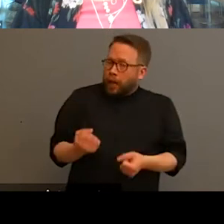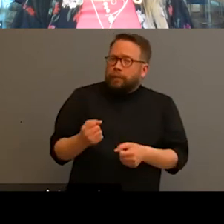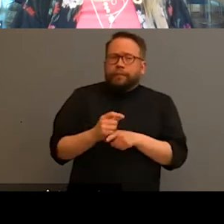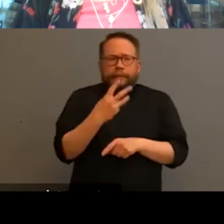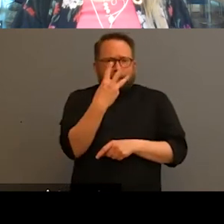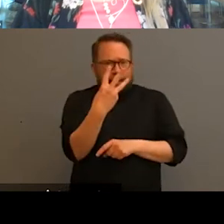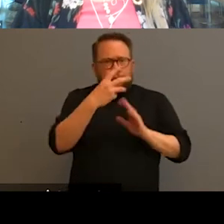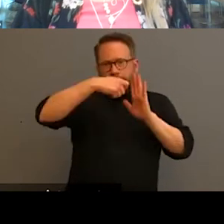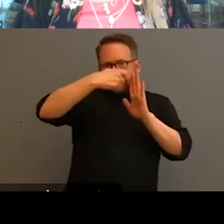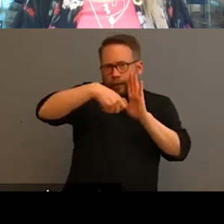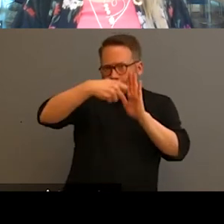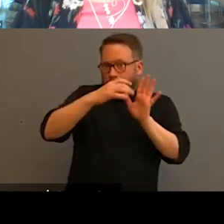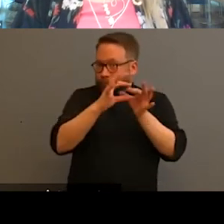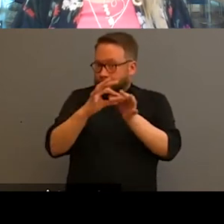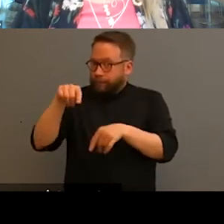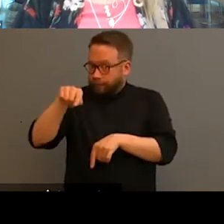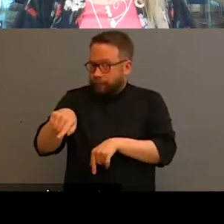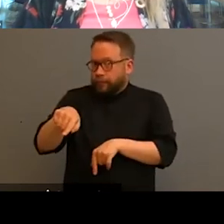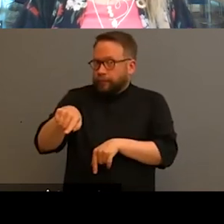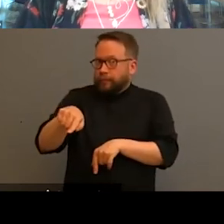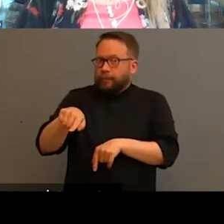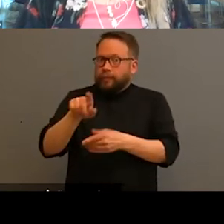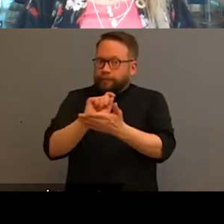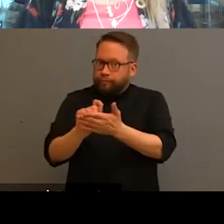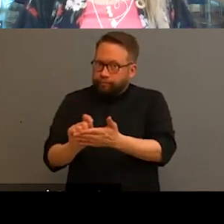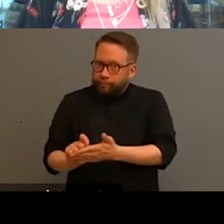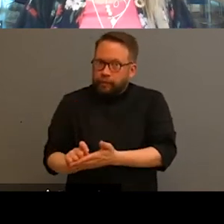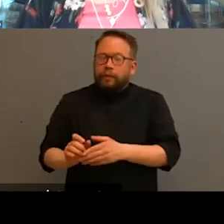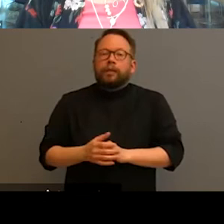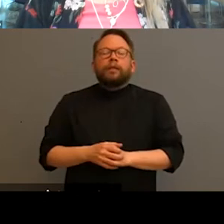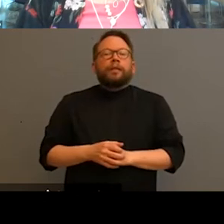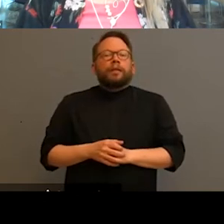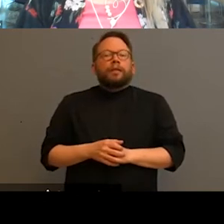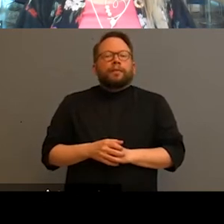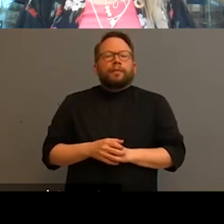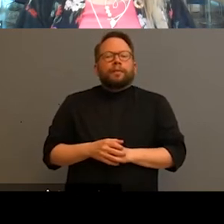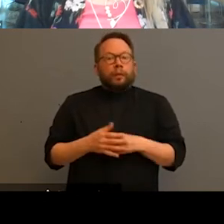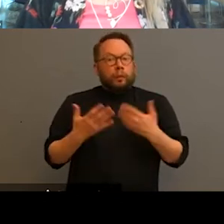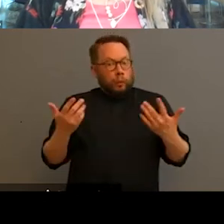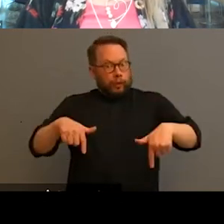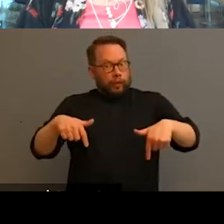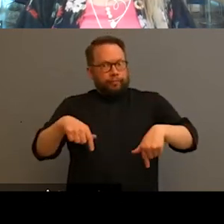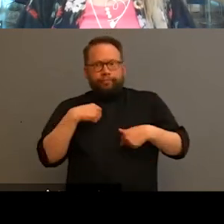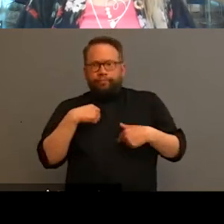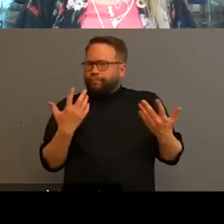And now we are going to focus a little bit on goal number